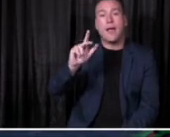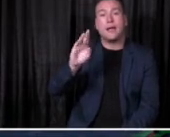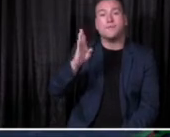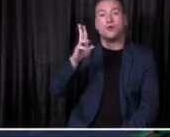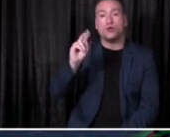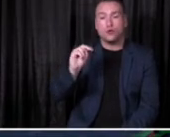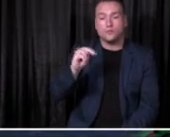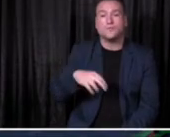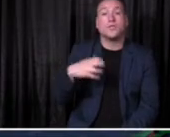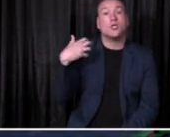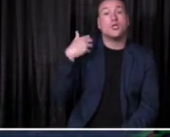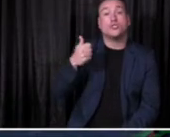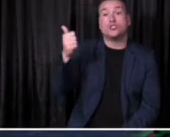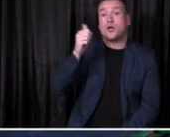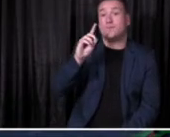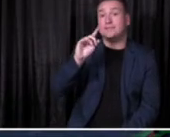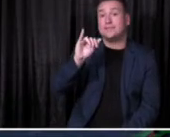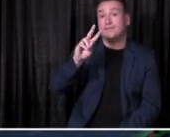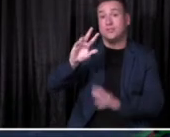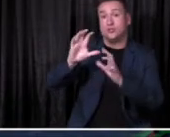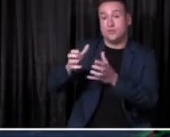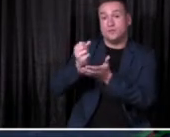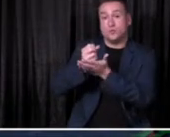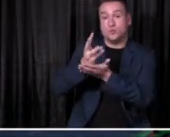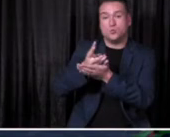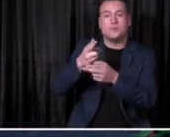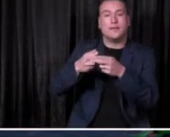Chair of the Division of Social Work, Tyler Agrello.